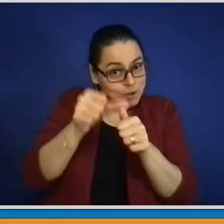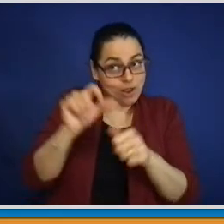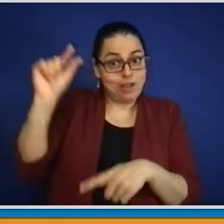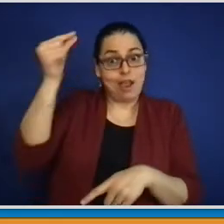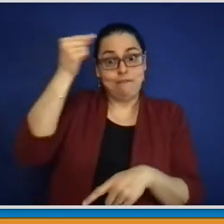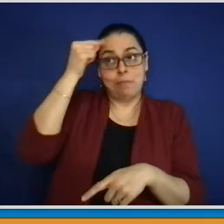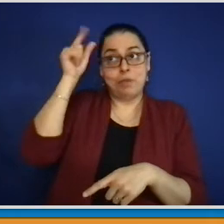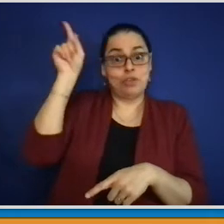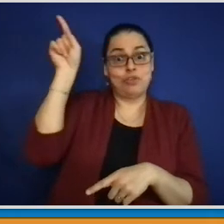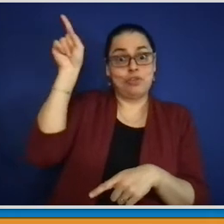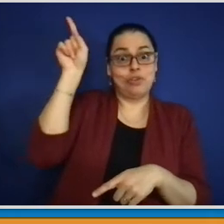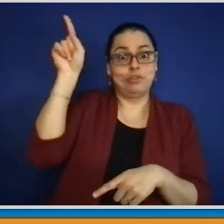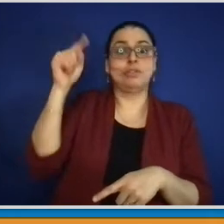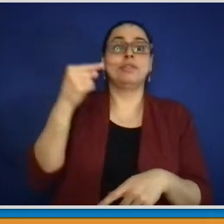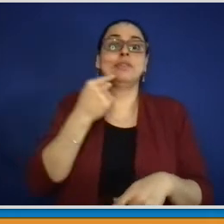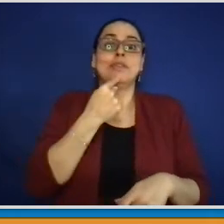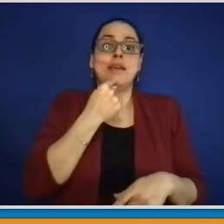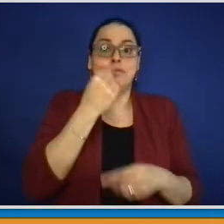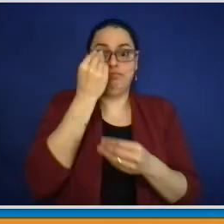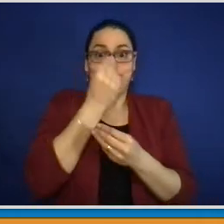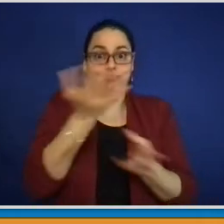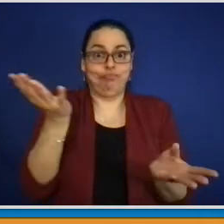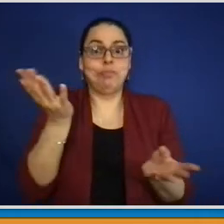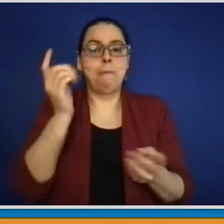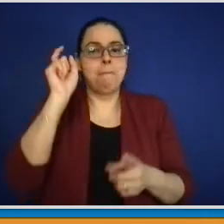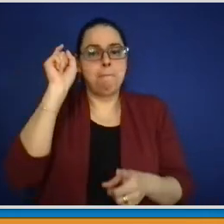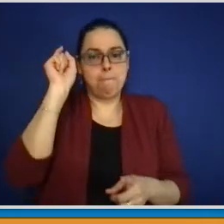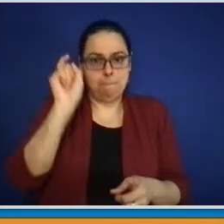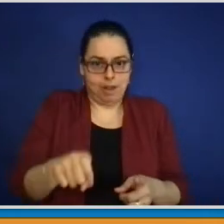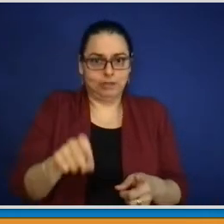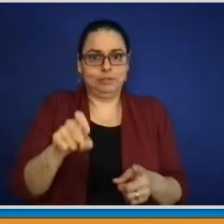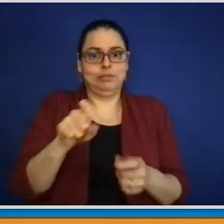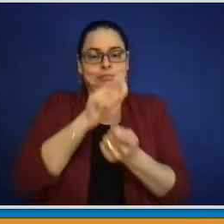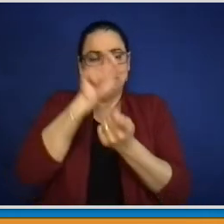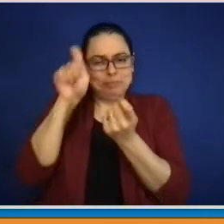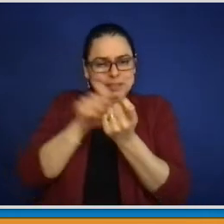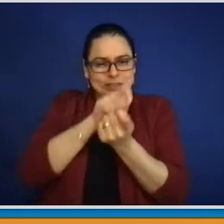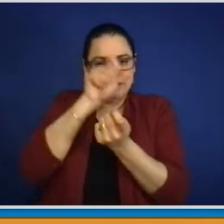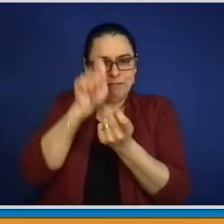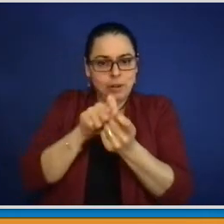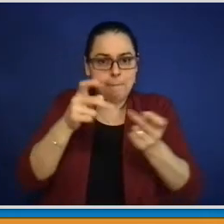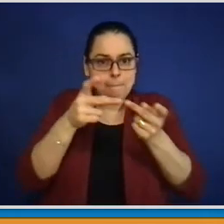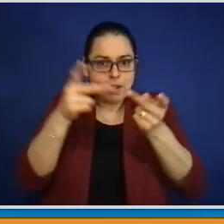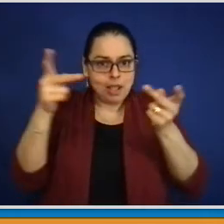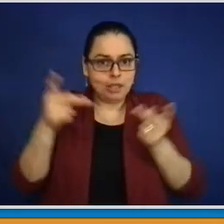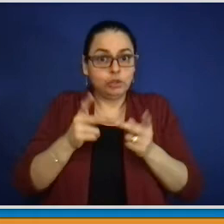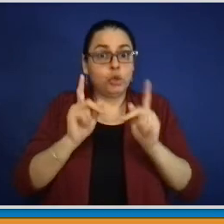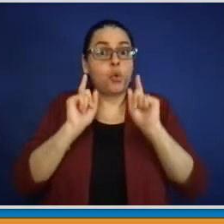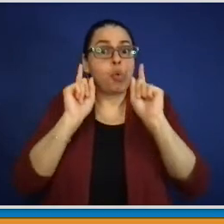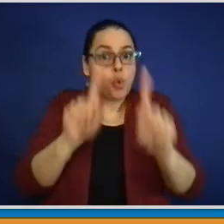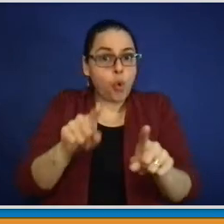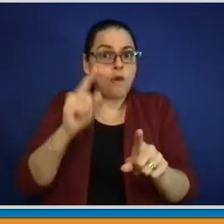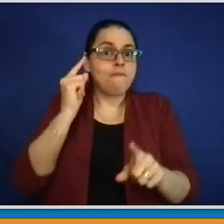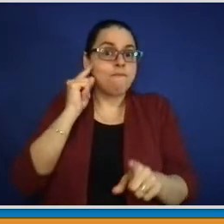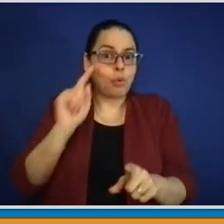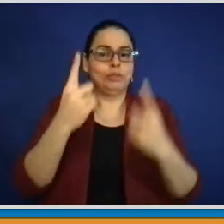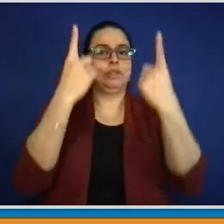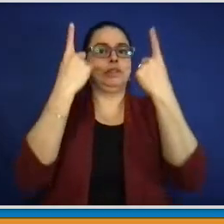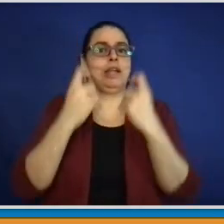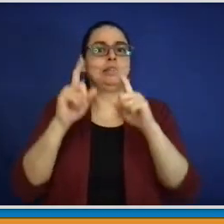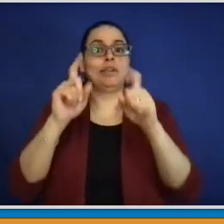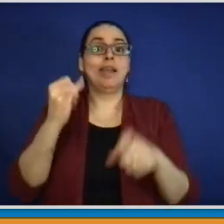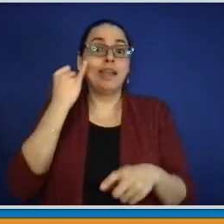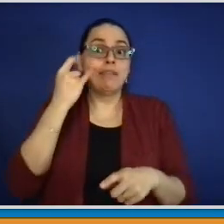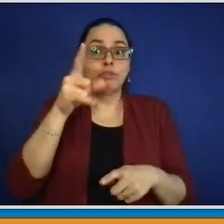have the ability to opt out because of vaccination. So the mobile testing site is critically important, and we thank our friends at WMC